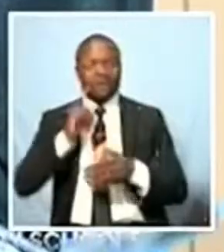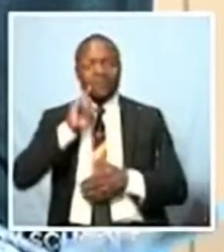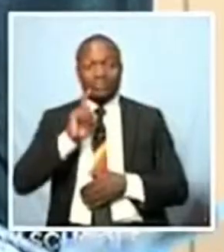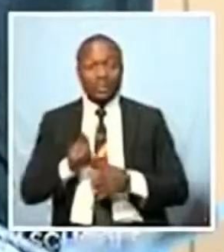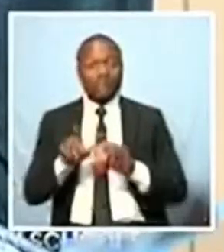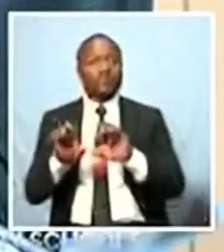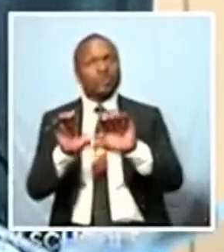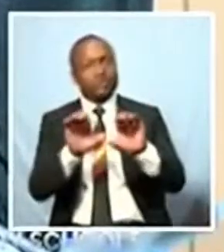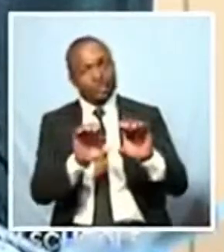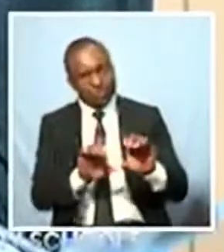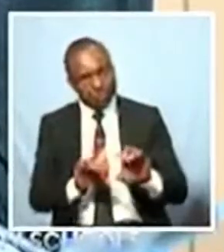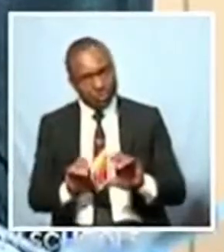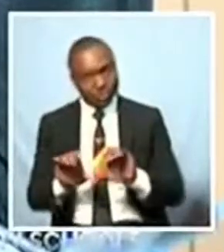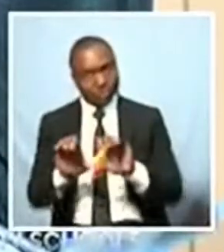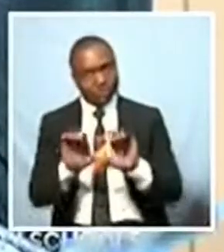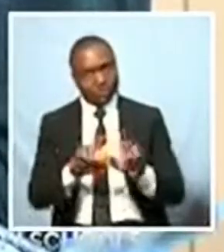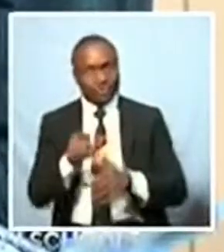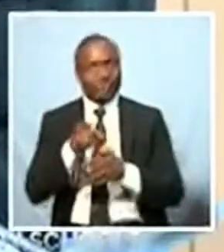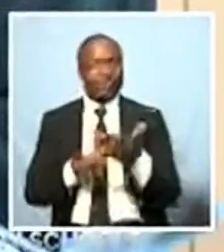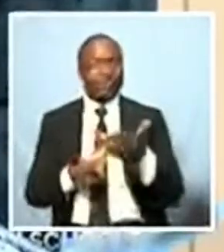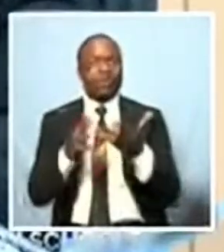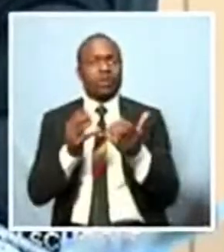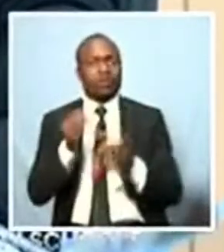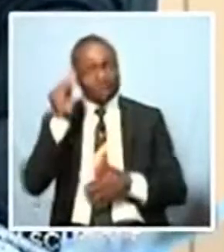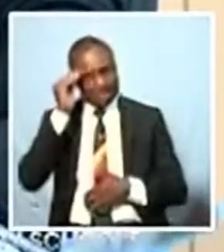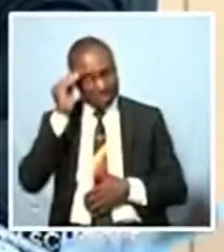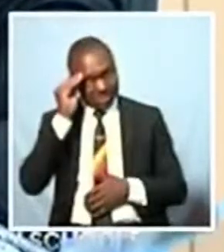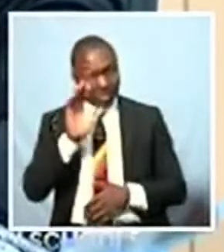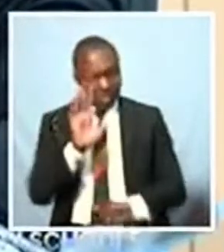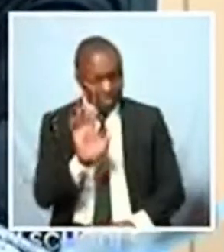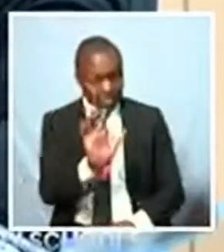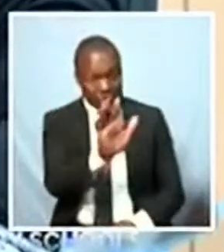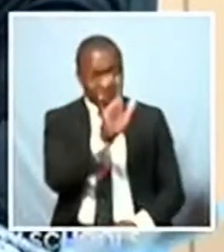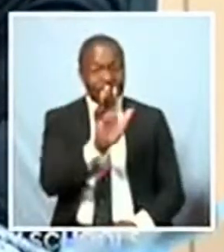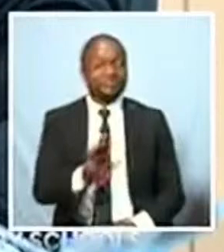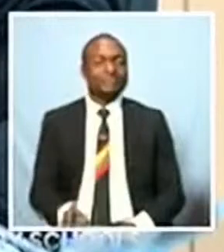do? And then I wanted to know, in your